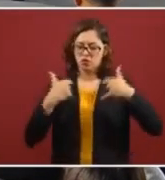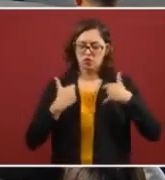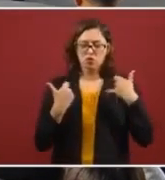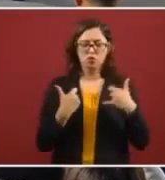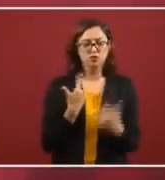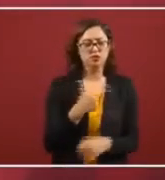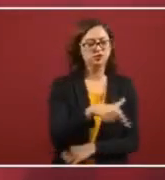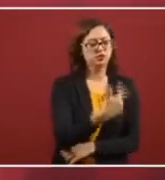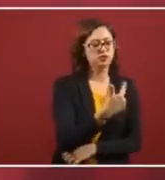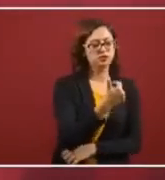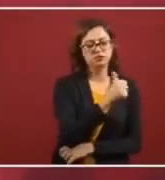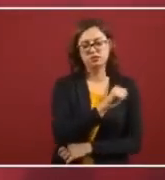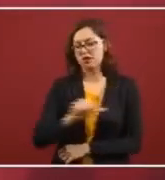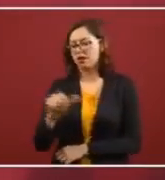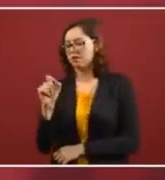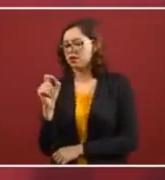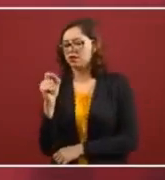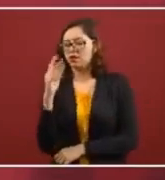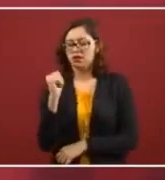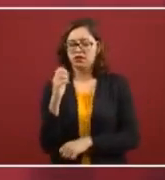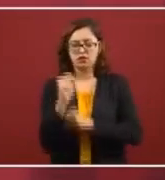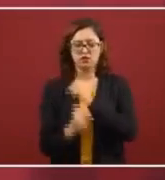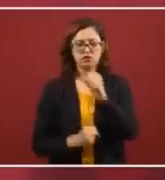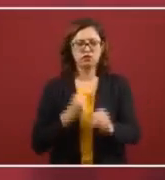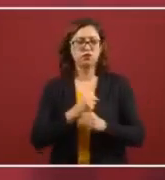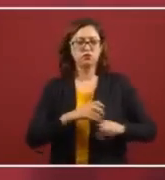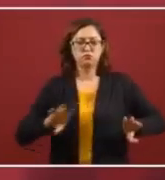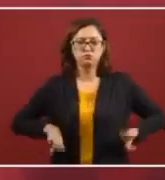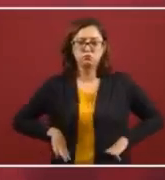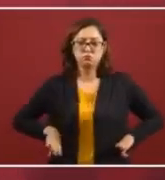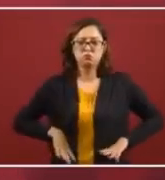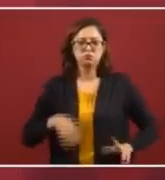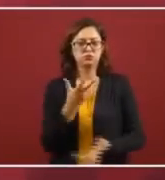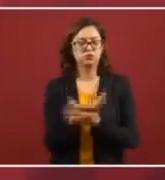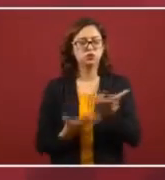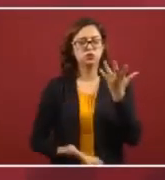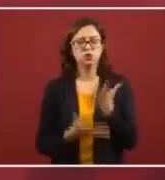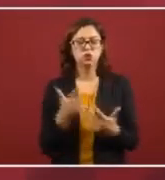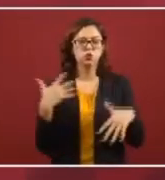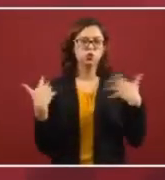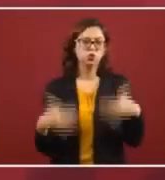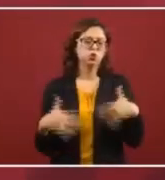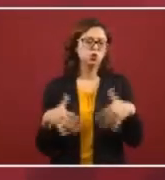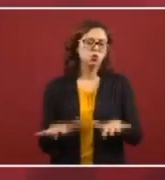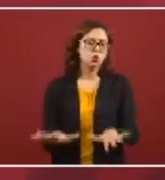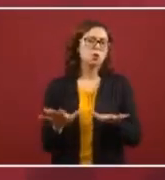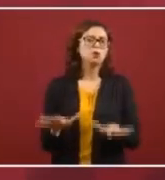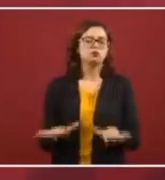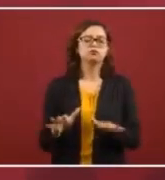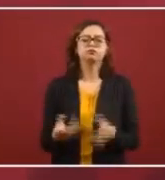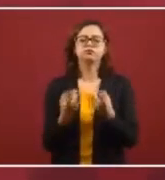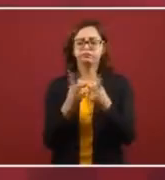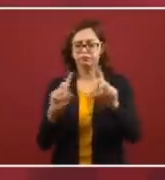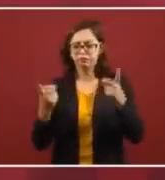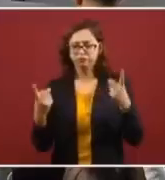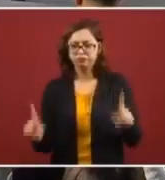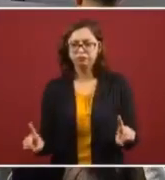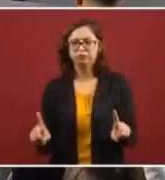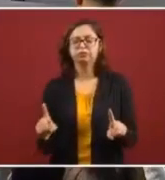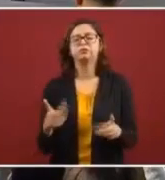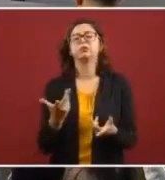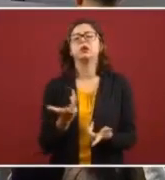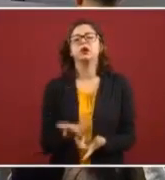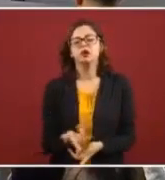Oh. So if they've